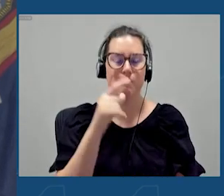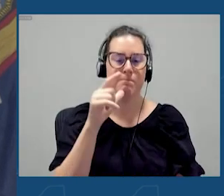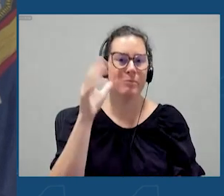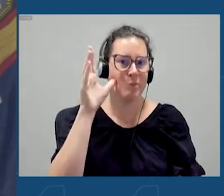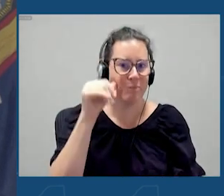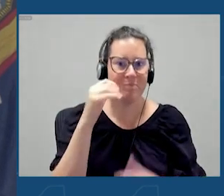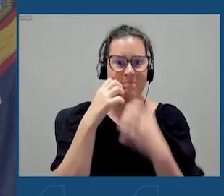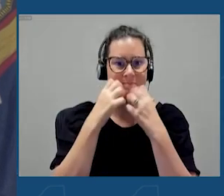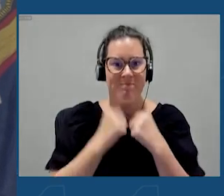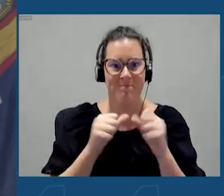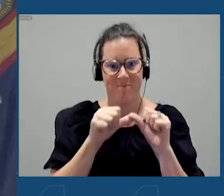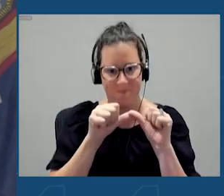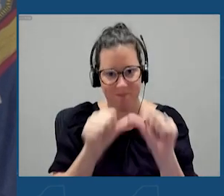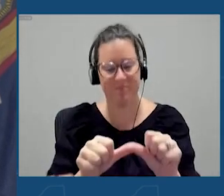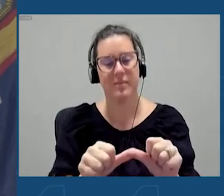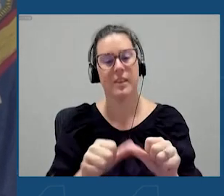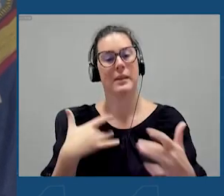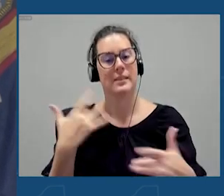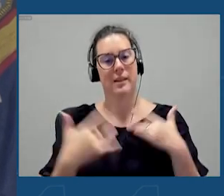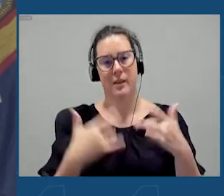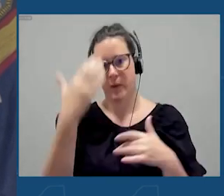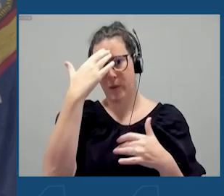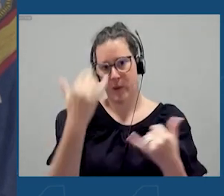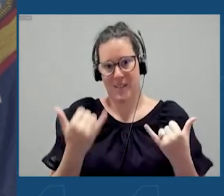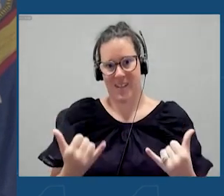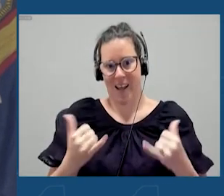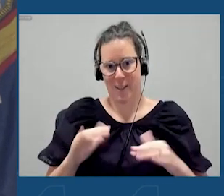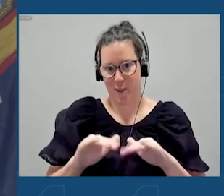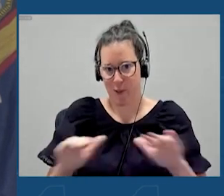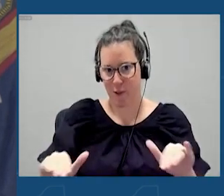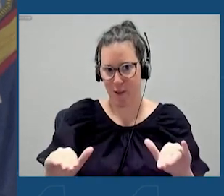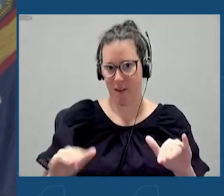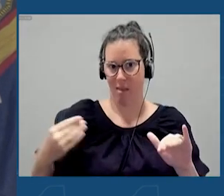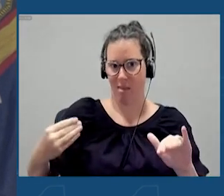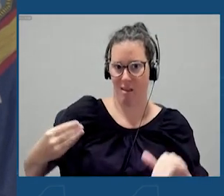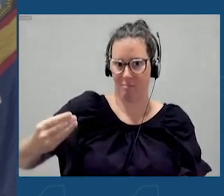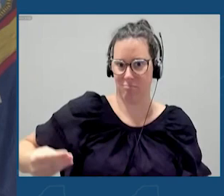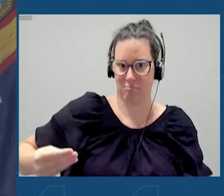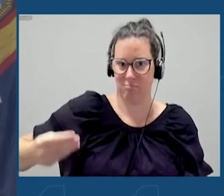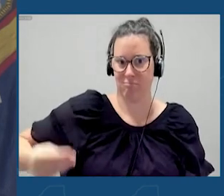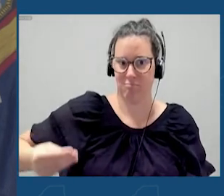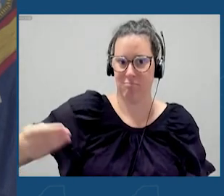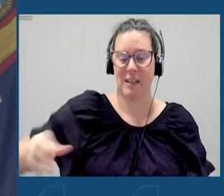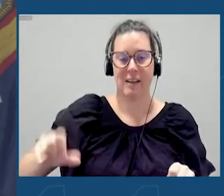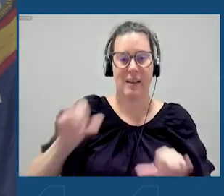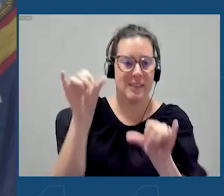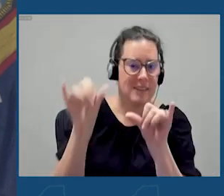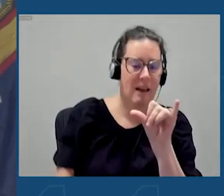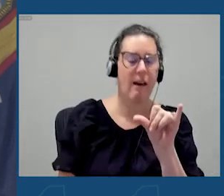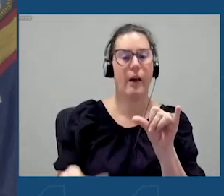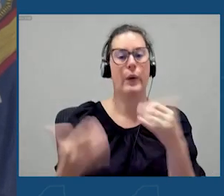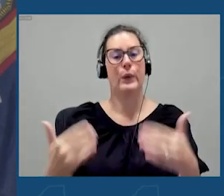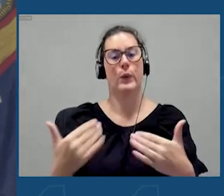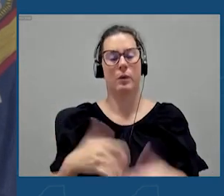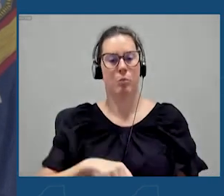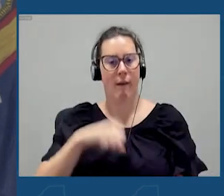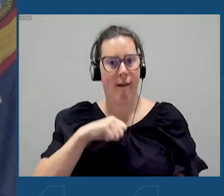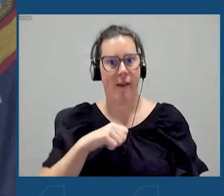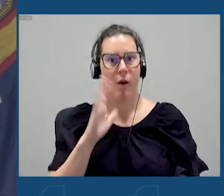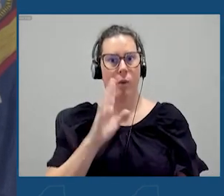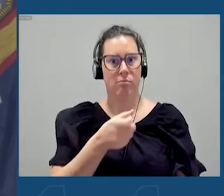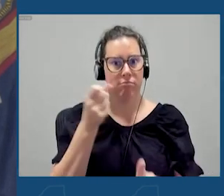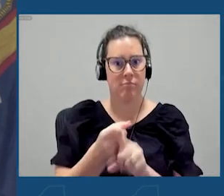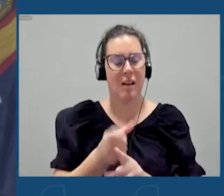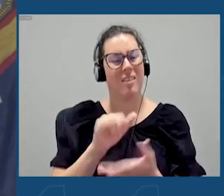of today and their children will be able to stay here because of the jobs. That is going to make a huge difference, and this is why people want to be